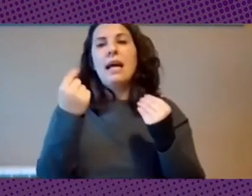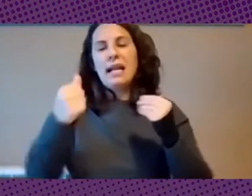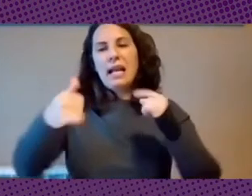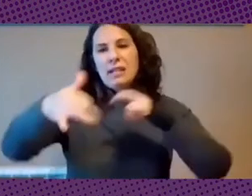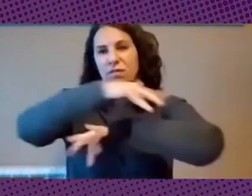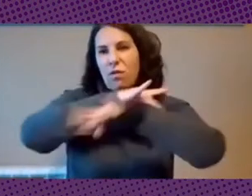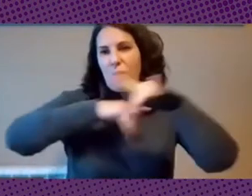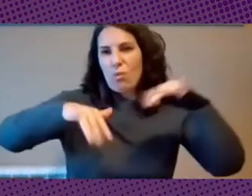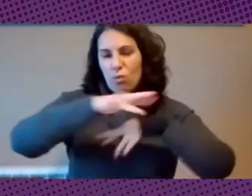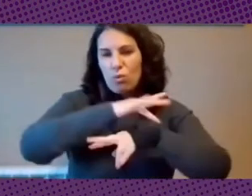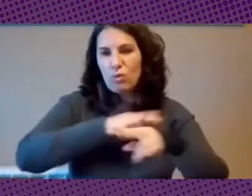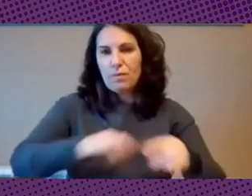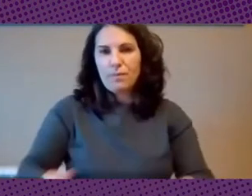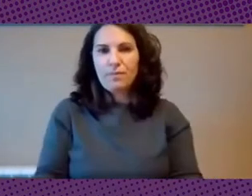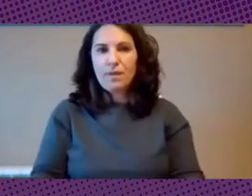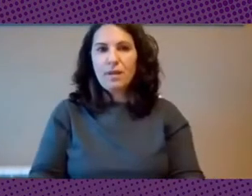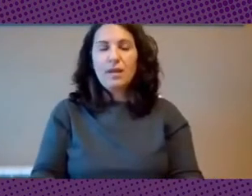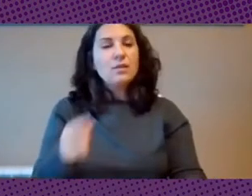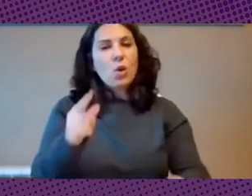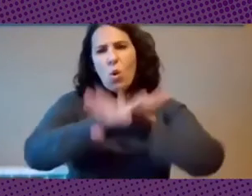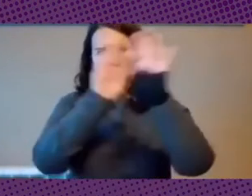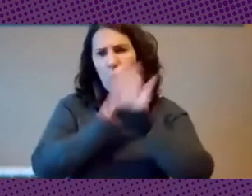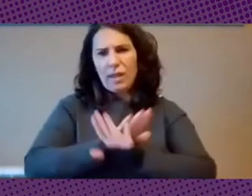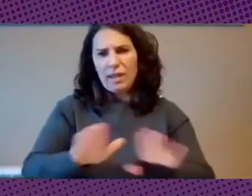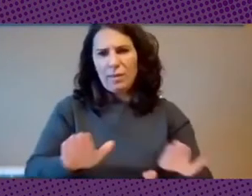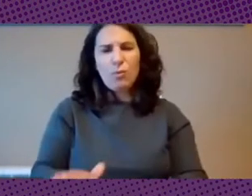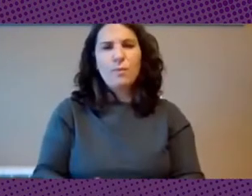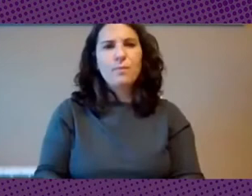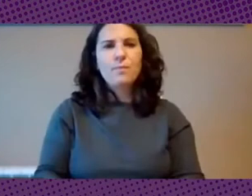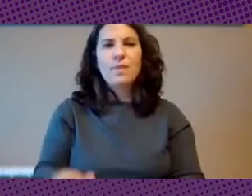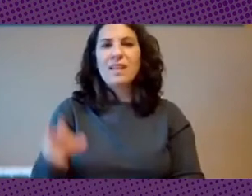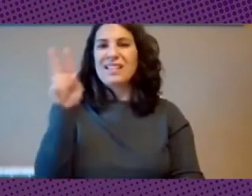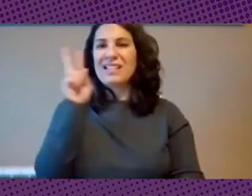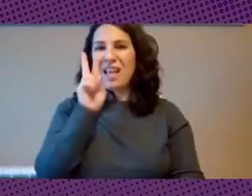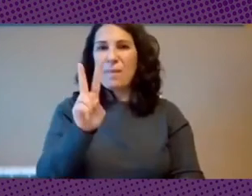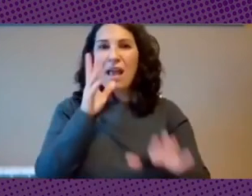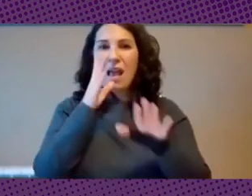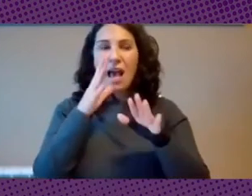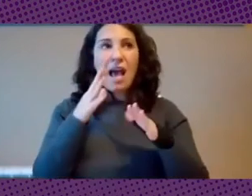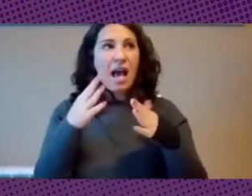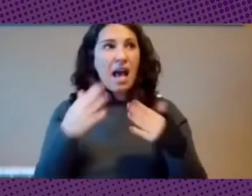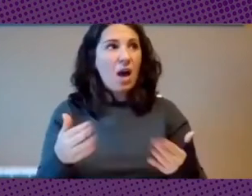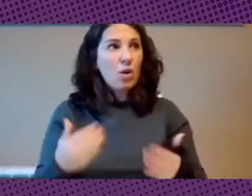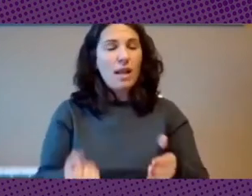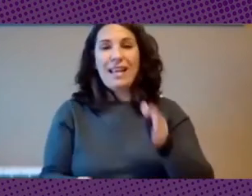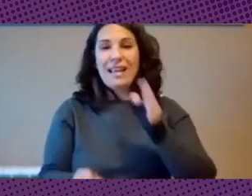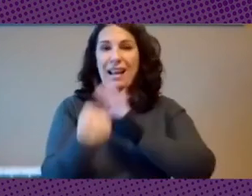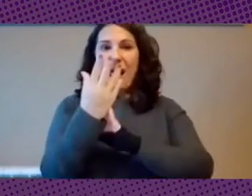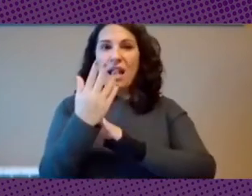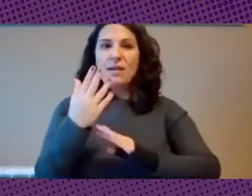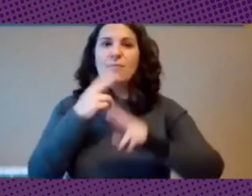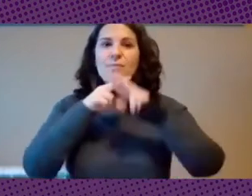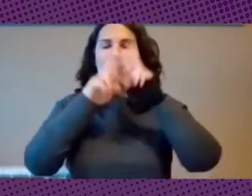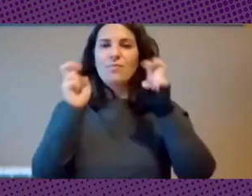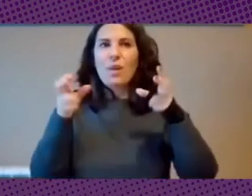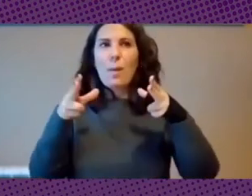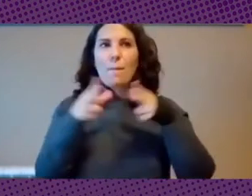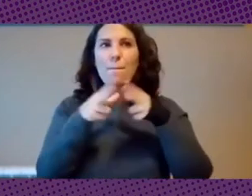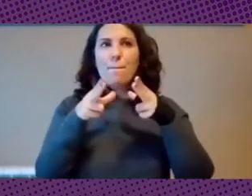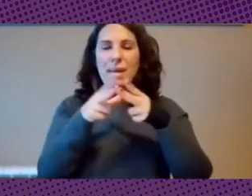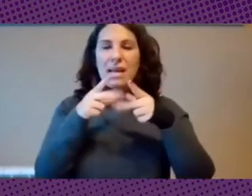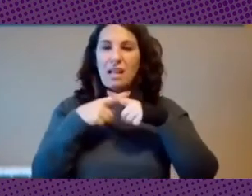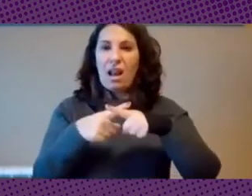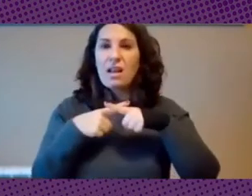seeing in this idea of creating partnerships with private finance in order